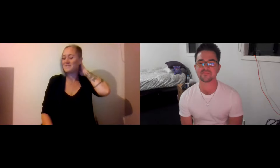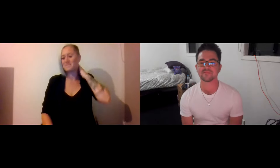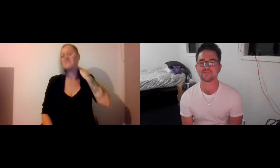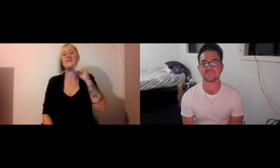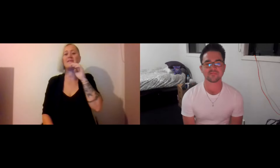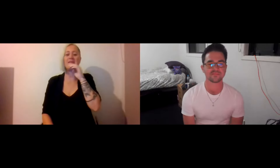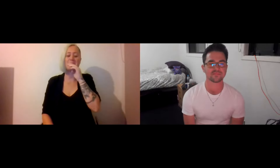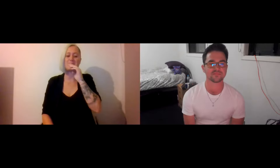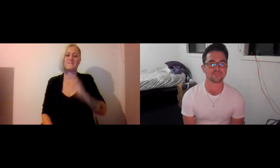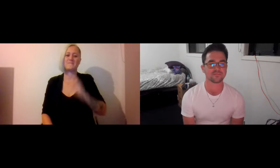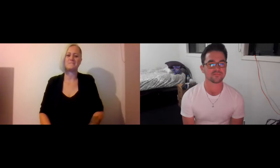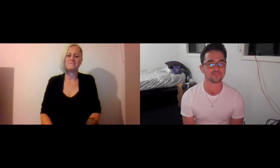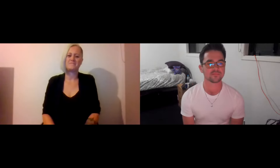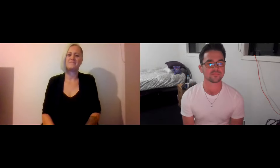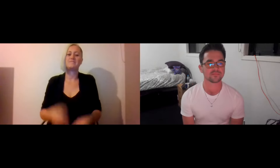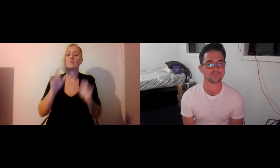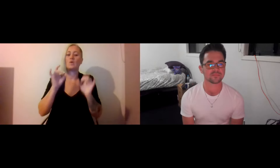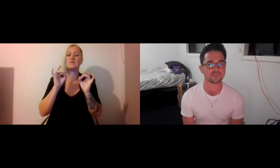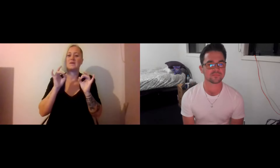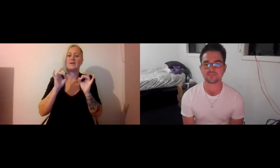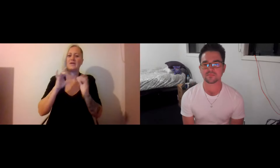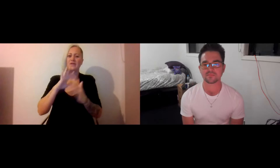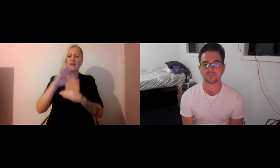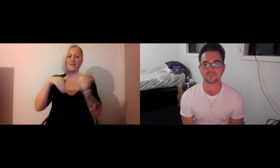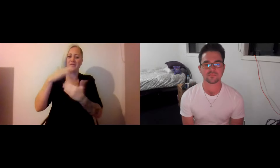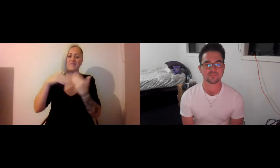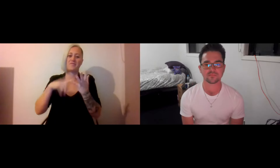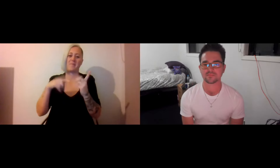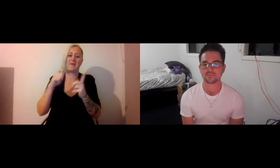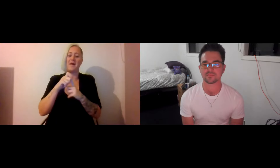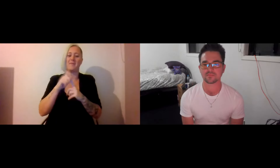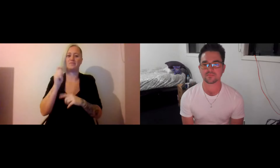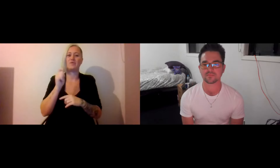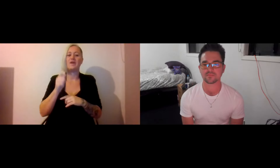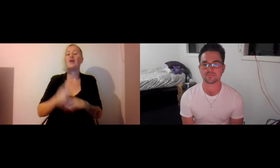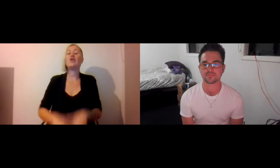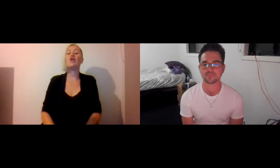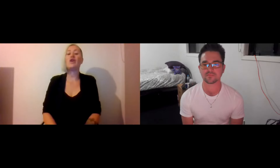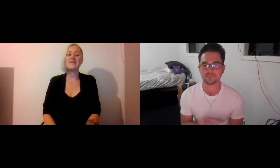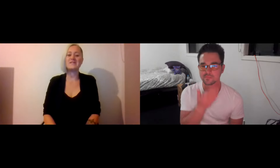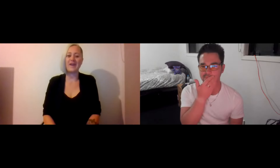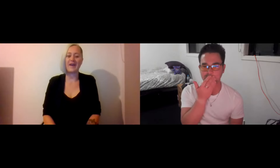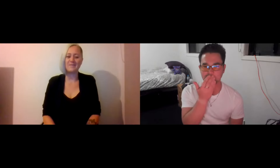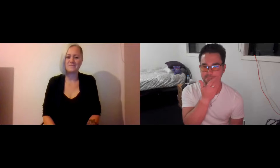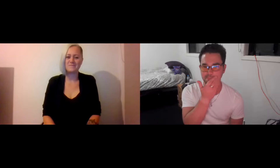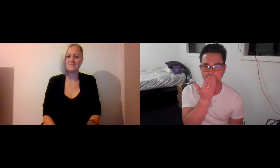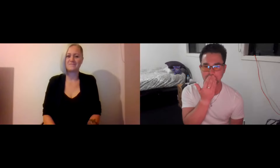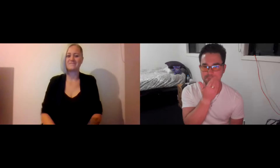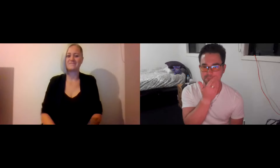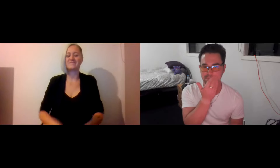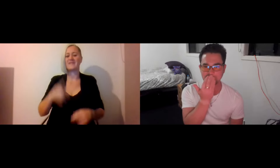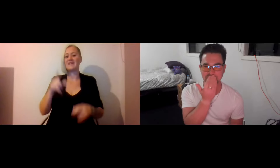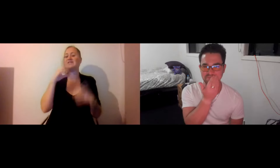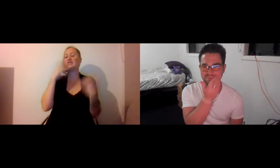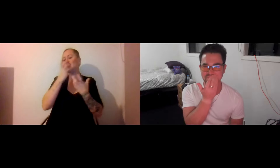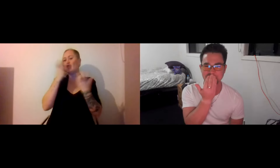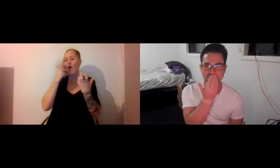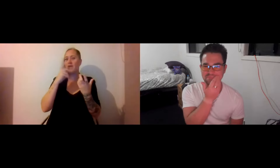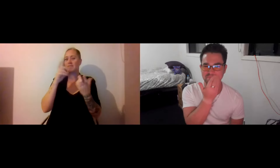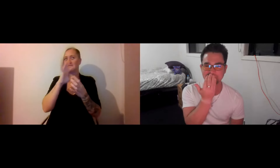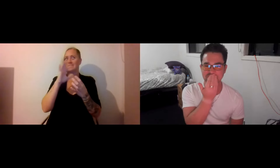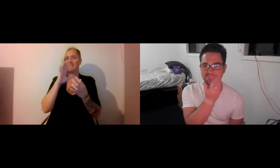up now. Yeah. Yeah, sorry about that. There was obviously a misunderstanding. I'm really sorry. No, that's okay. What we'll do